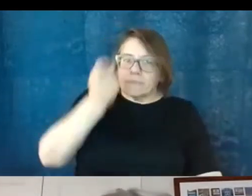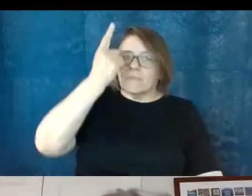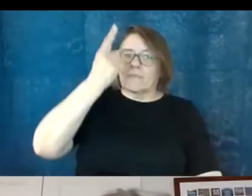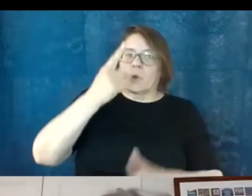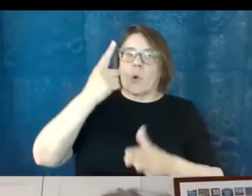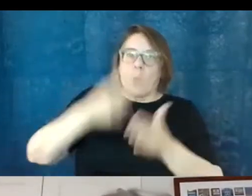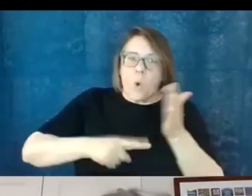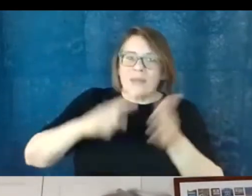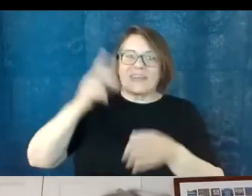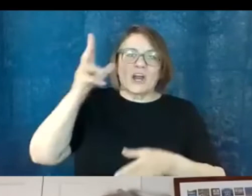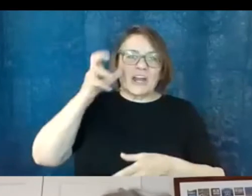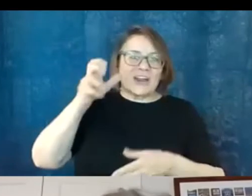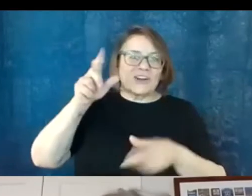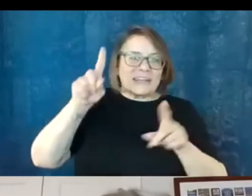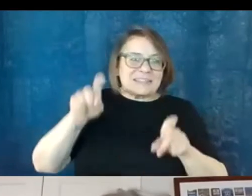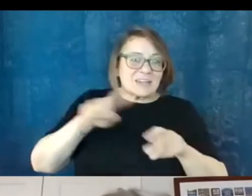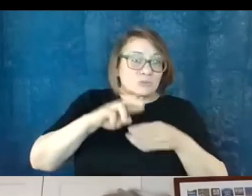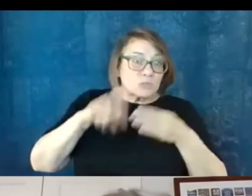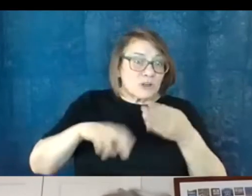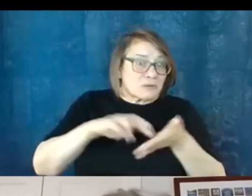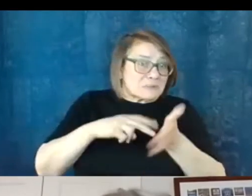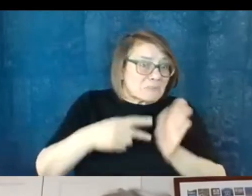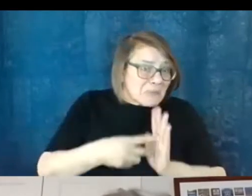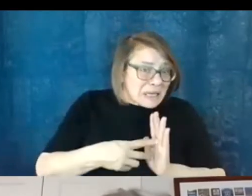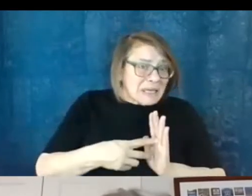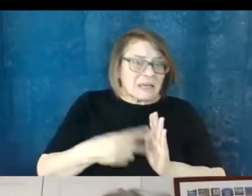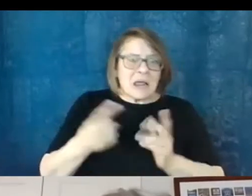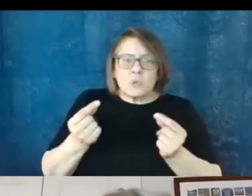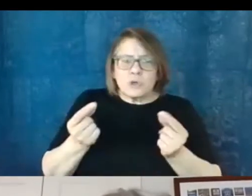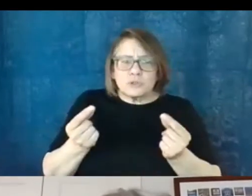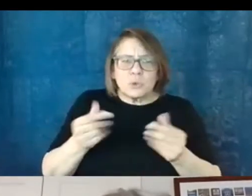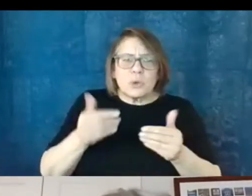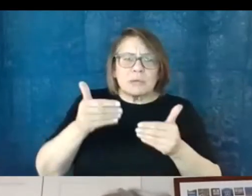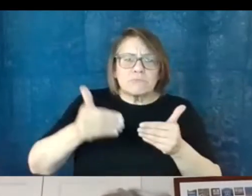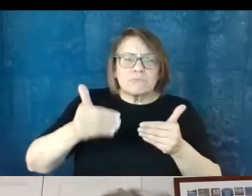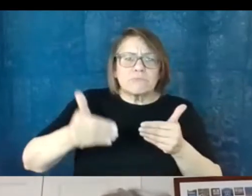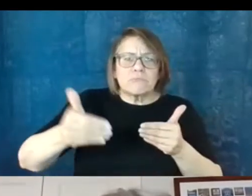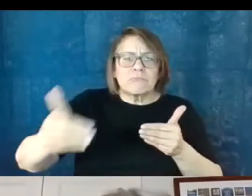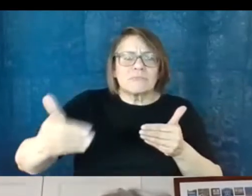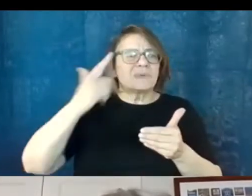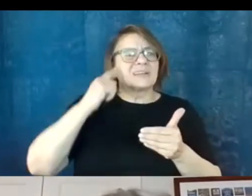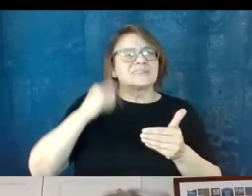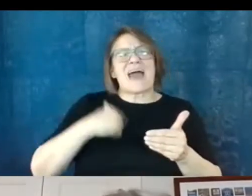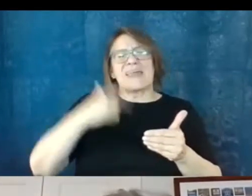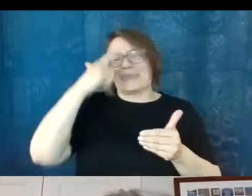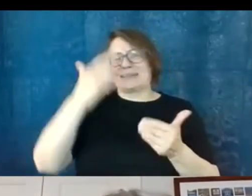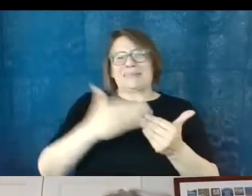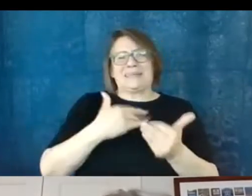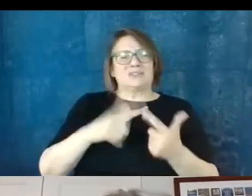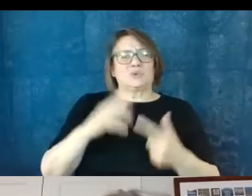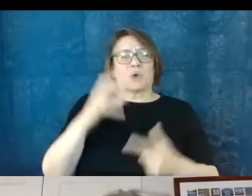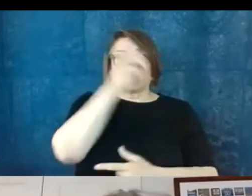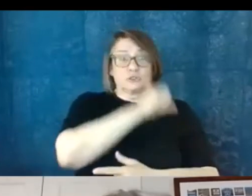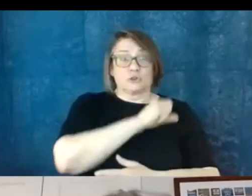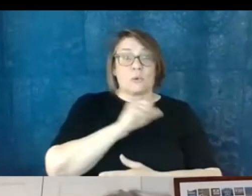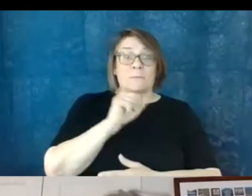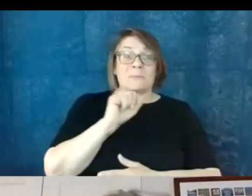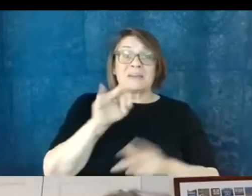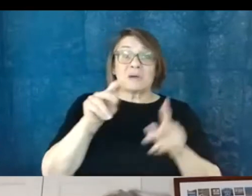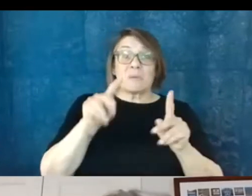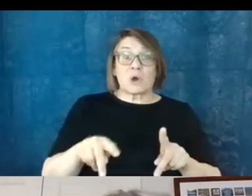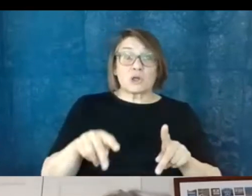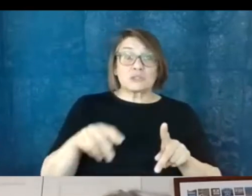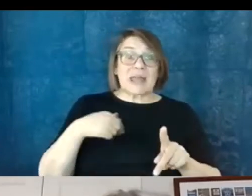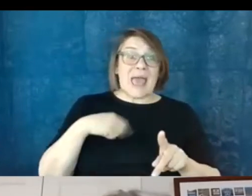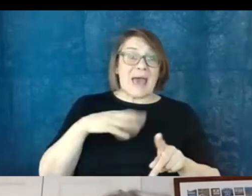test results are and why we're doing the things that we're doing. Because I think it's really easy to assume that, especially if someone has had their